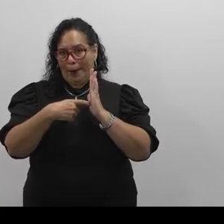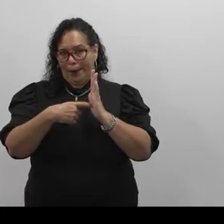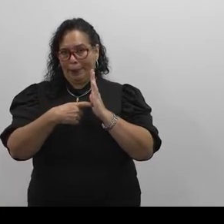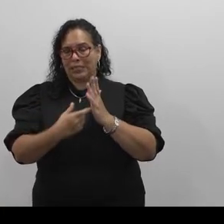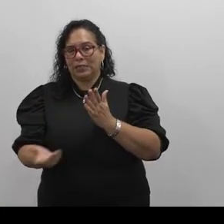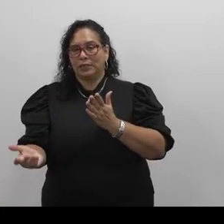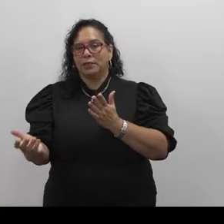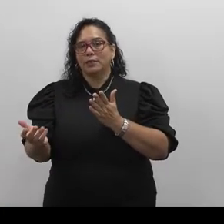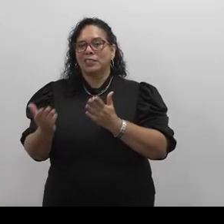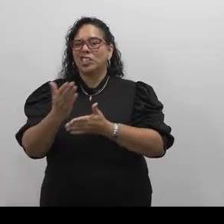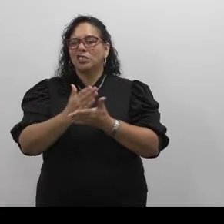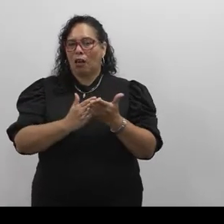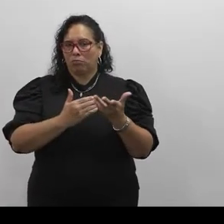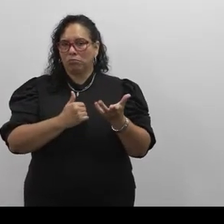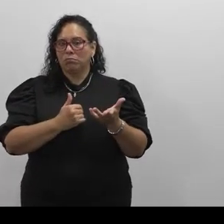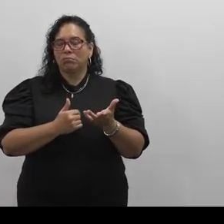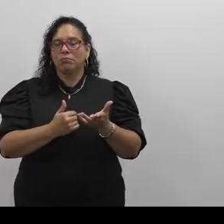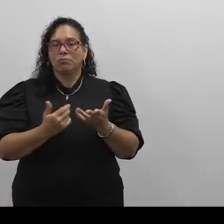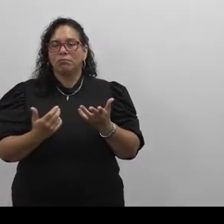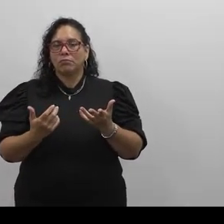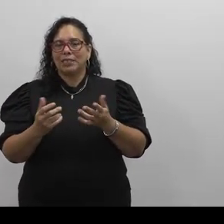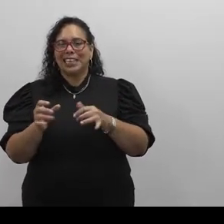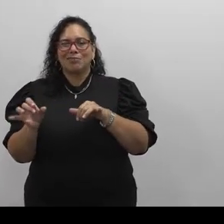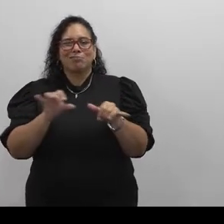again, consistent with our Measure E program.